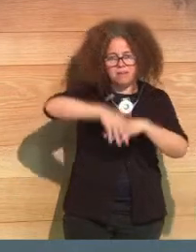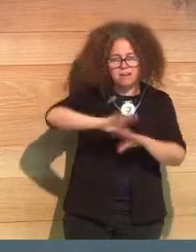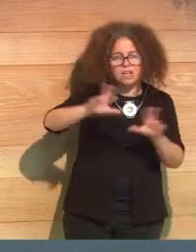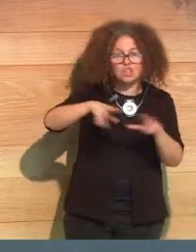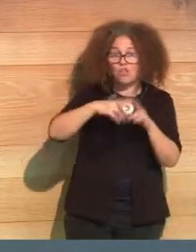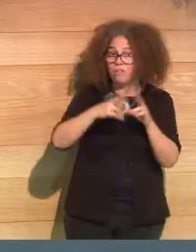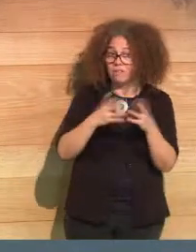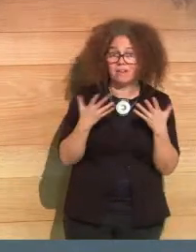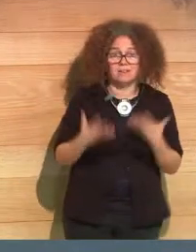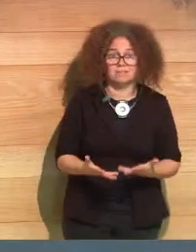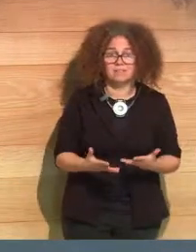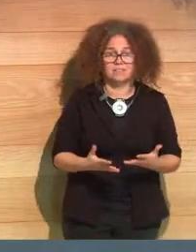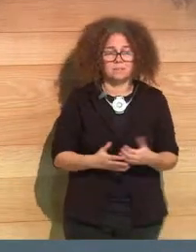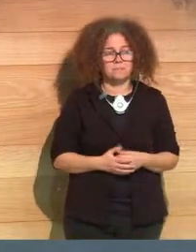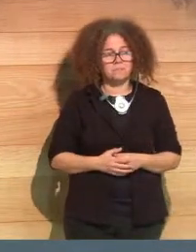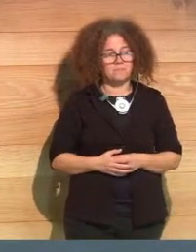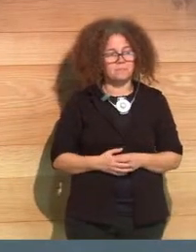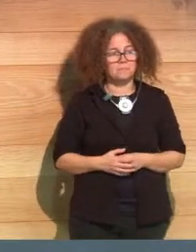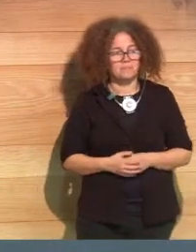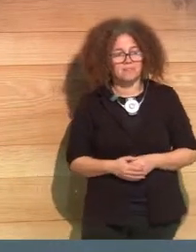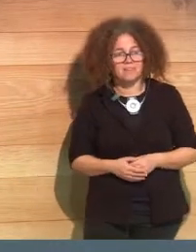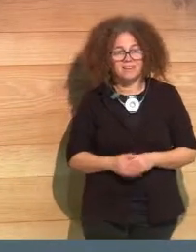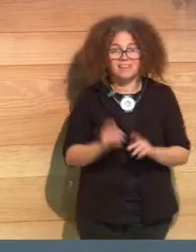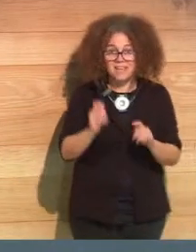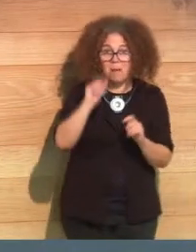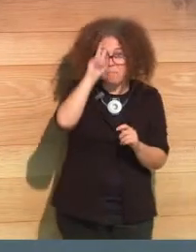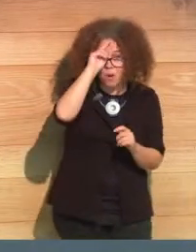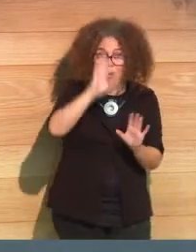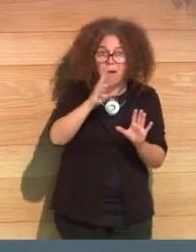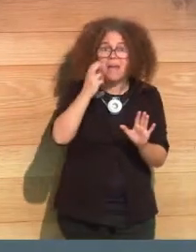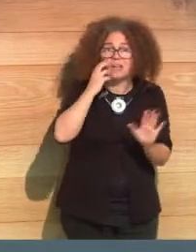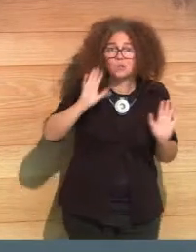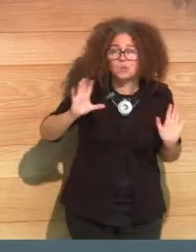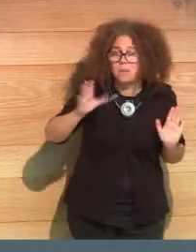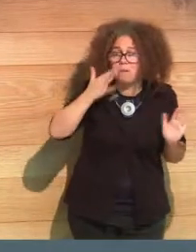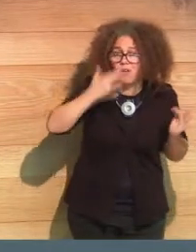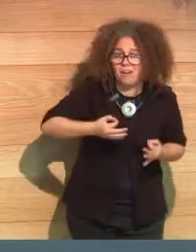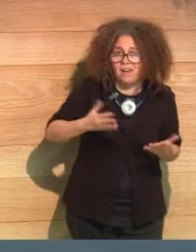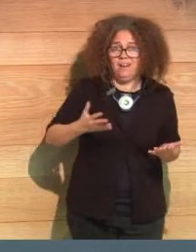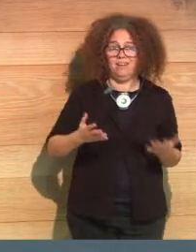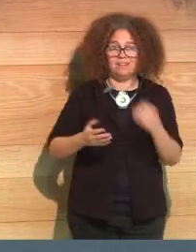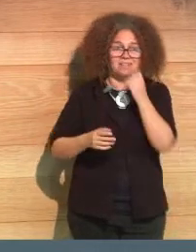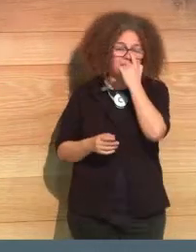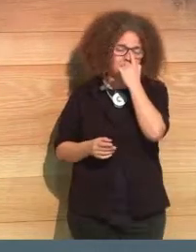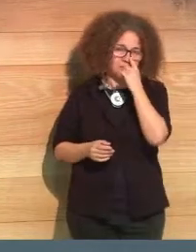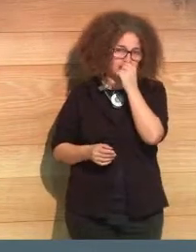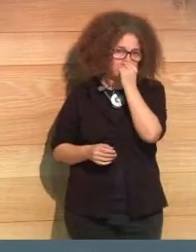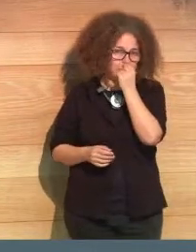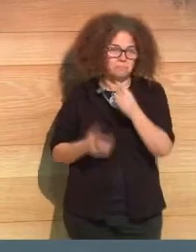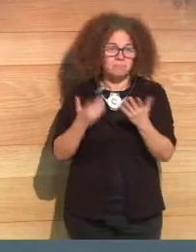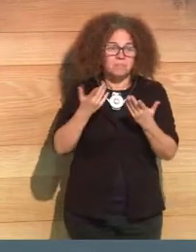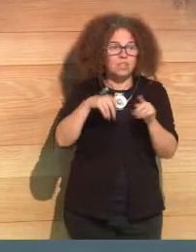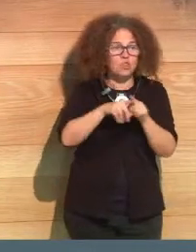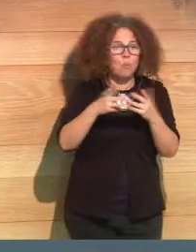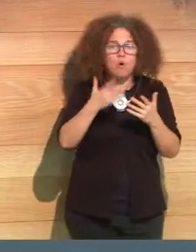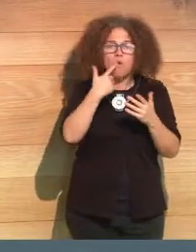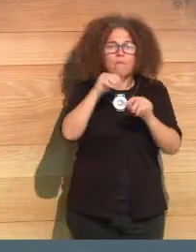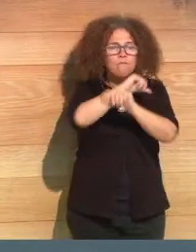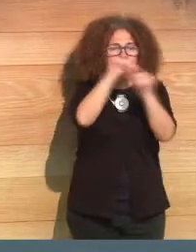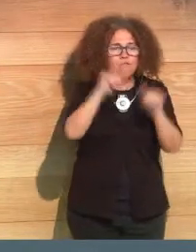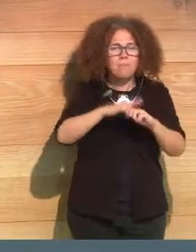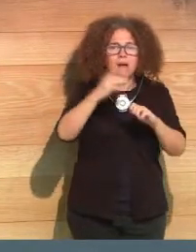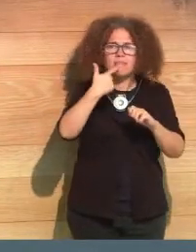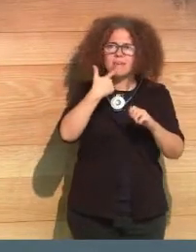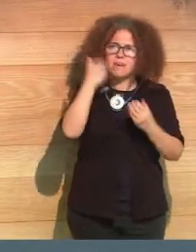that's a little bit worrying and scary, but also that's how it is. So it's a way for me also to question the